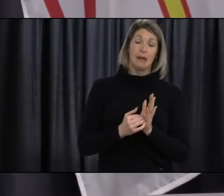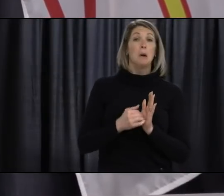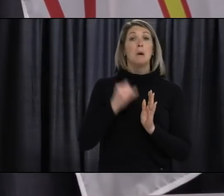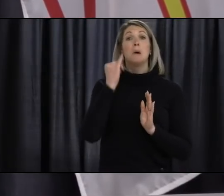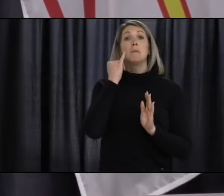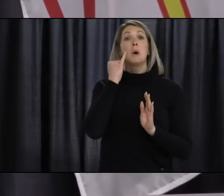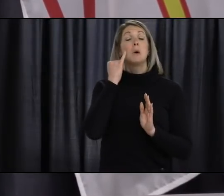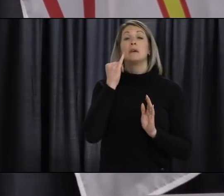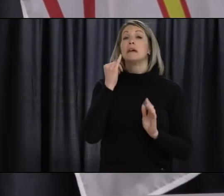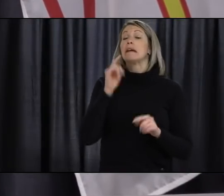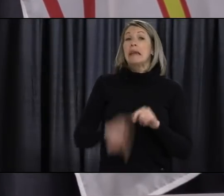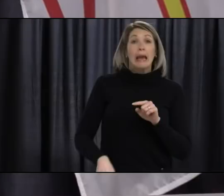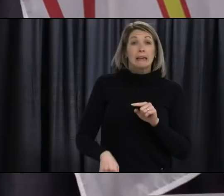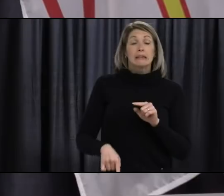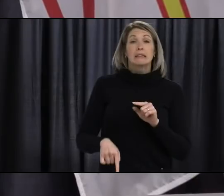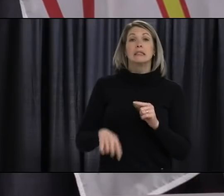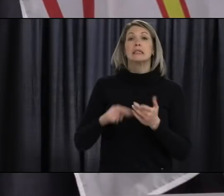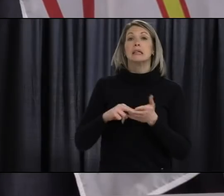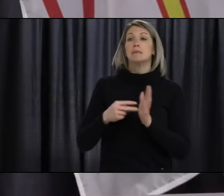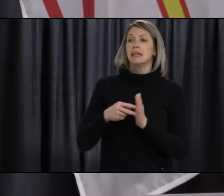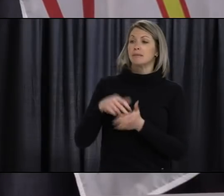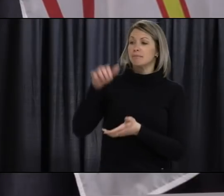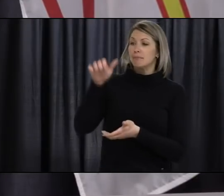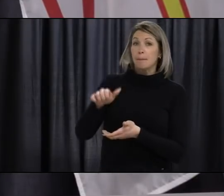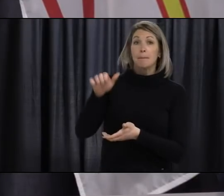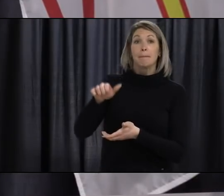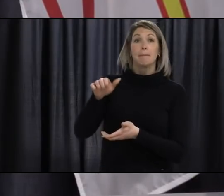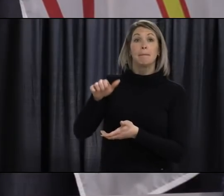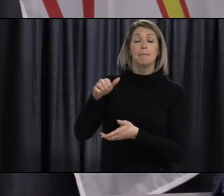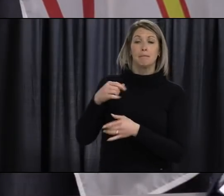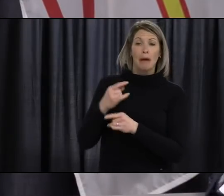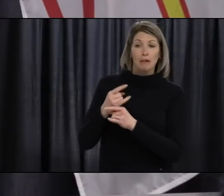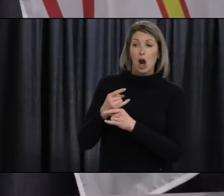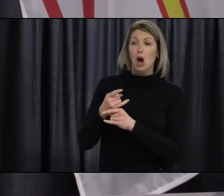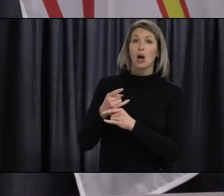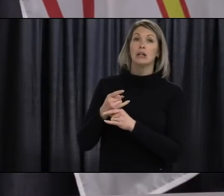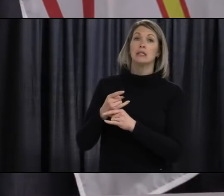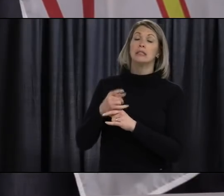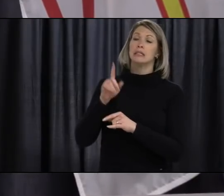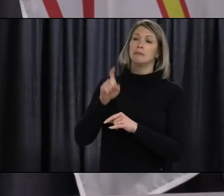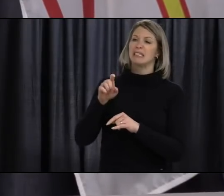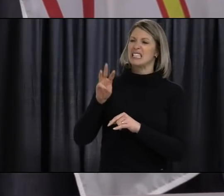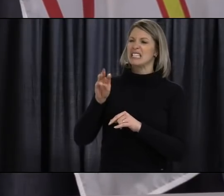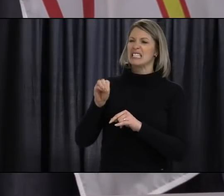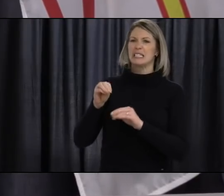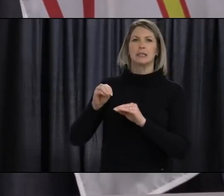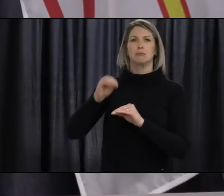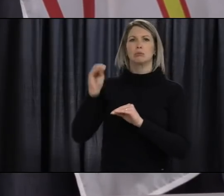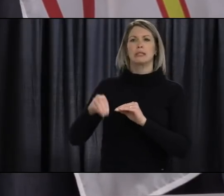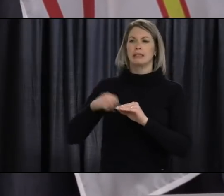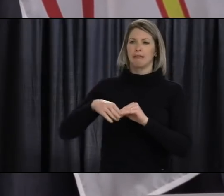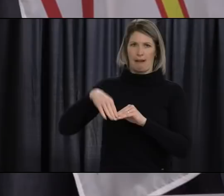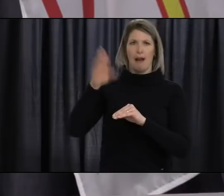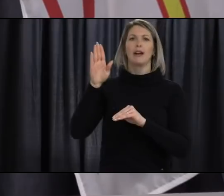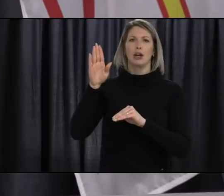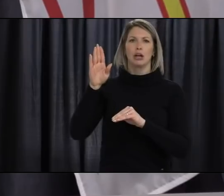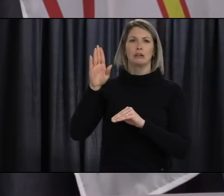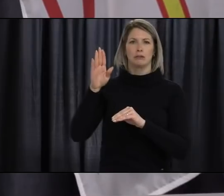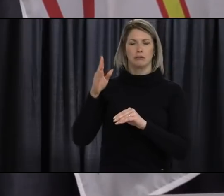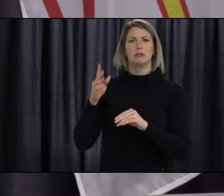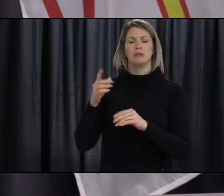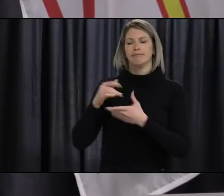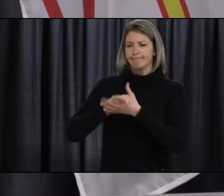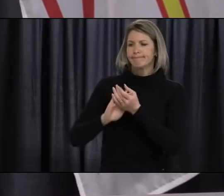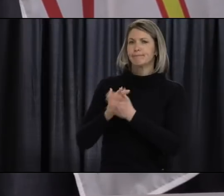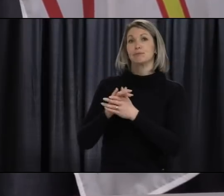keep in mind that we have proper hand sanitizers, and that must be at a 60% alcohol base. We also